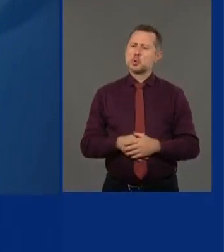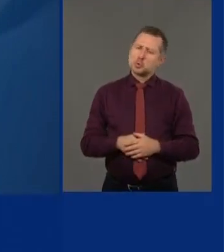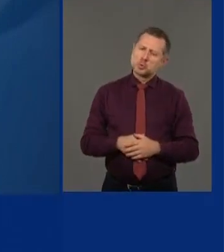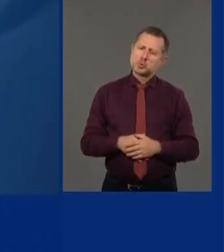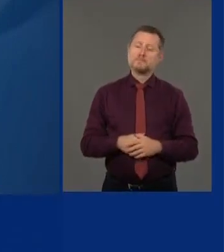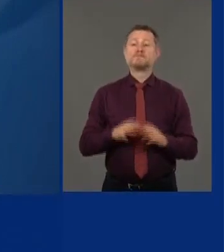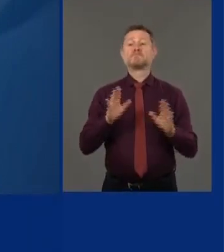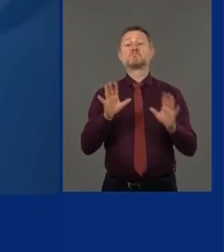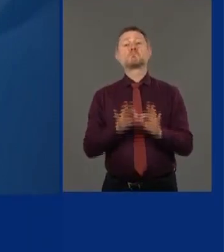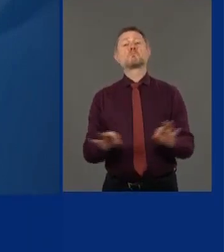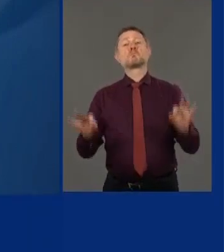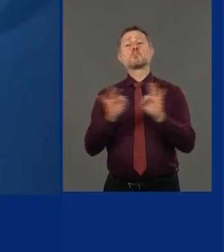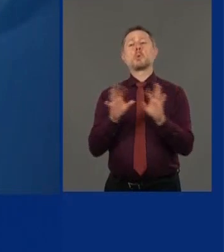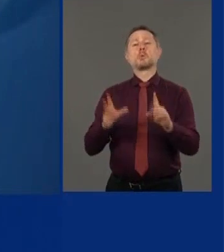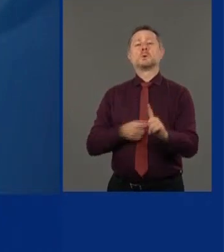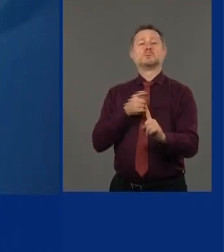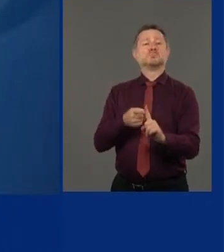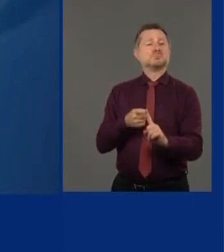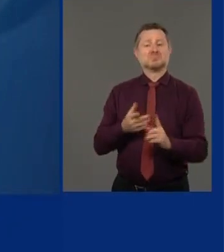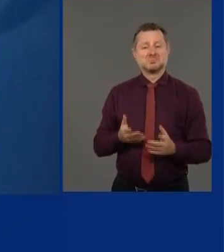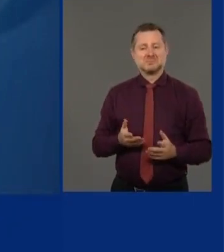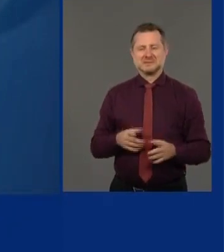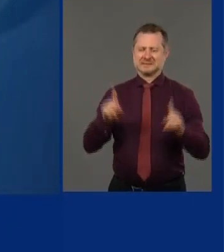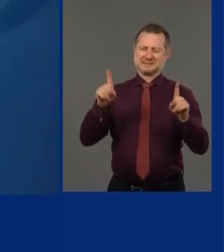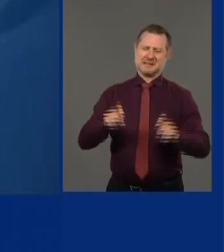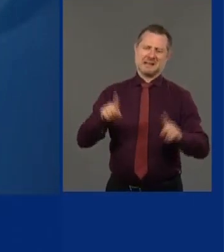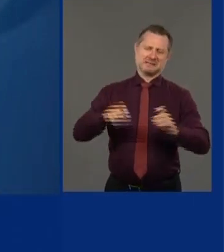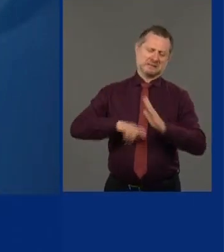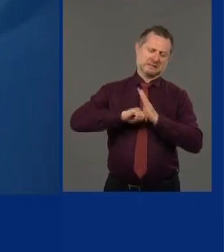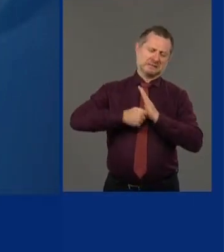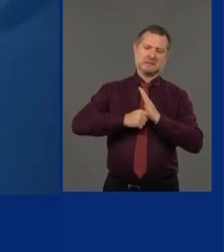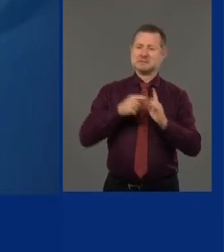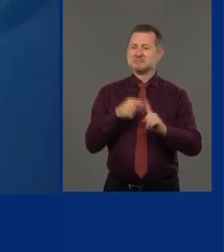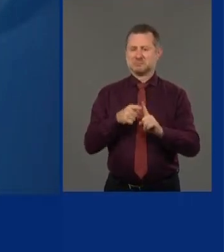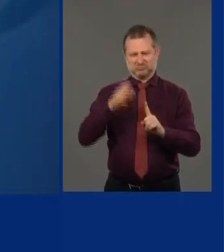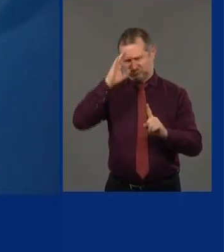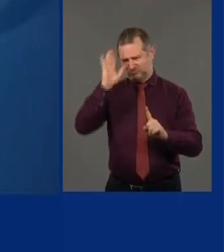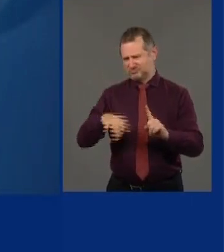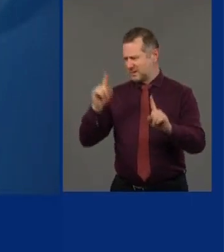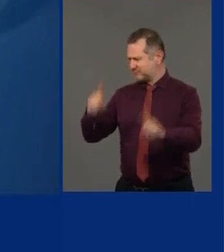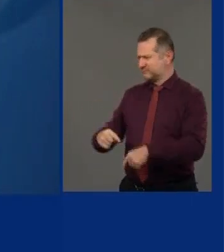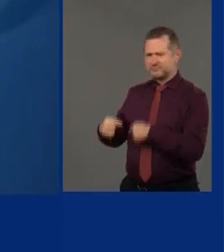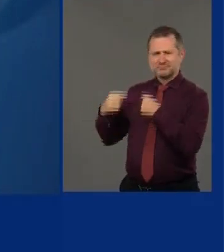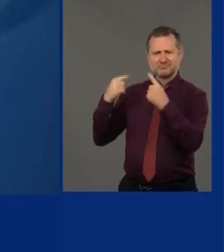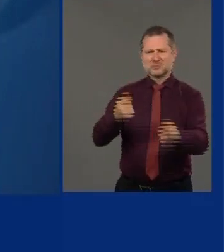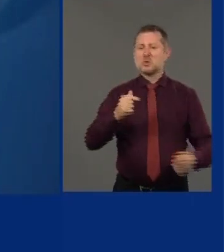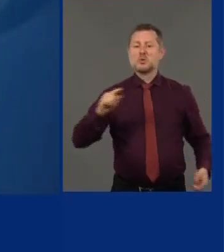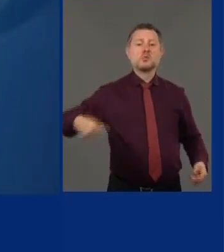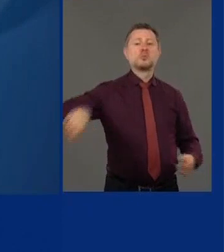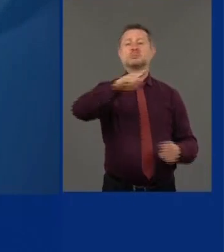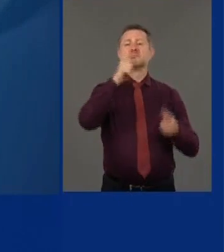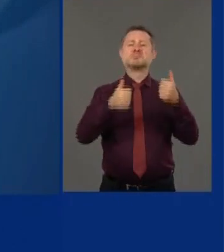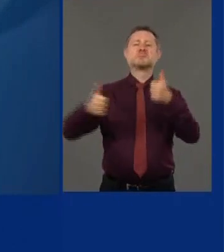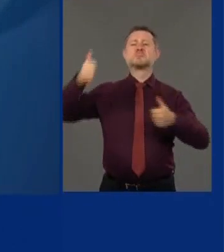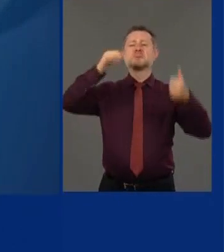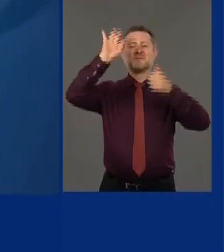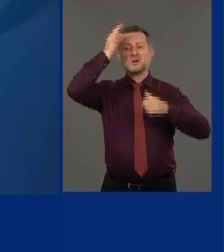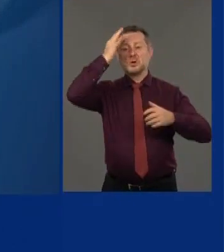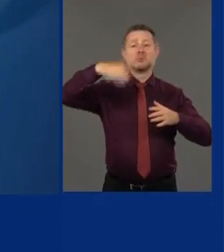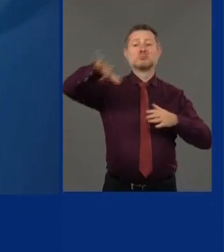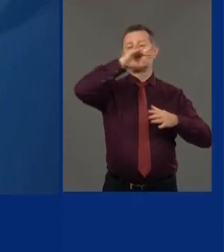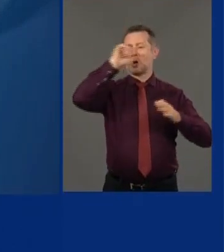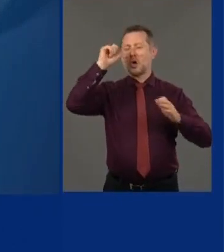of this has been testing. Everybody said that from day one, every federal official, every state official.